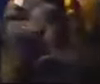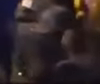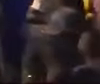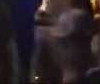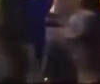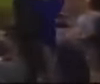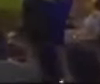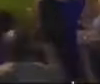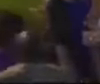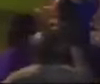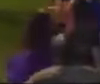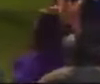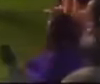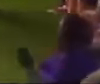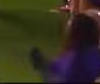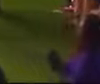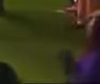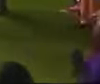the count of three,